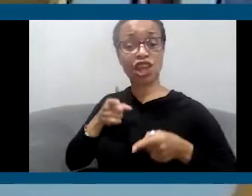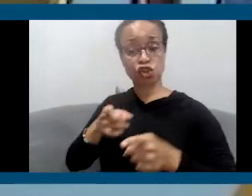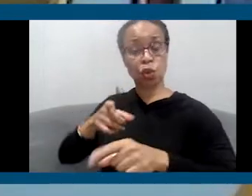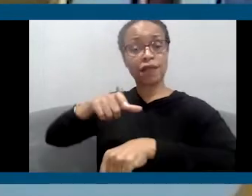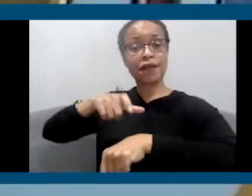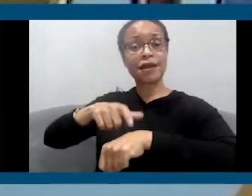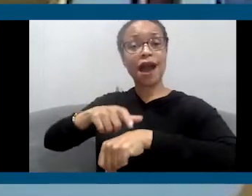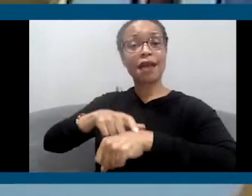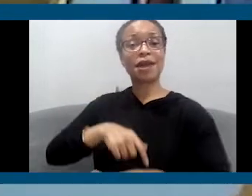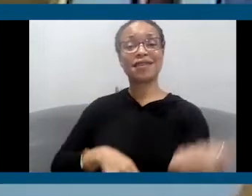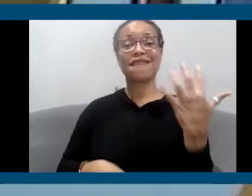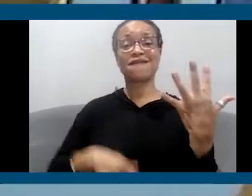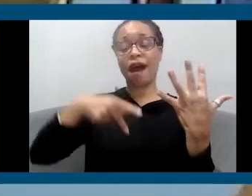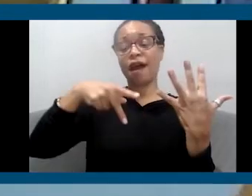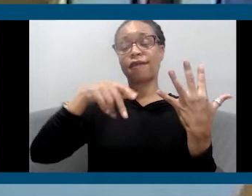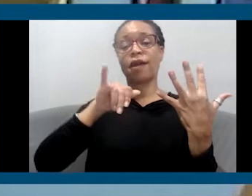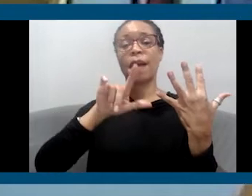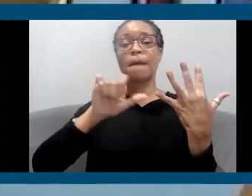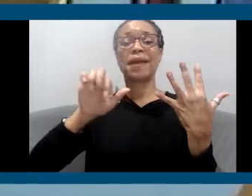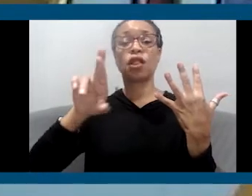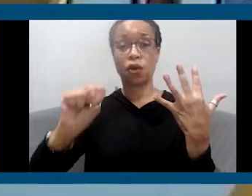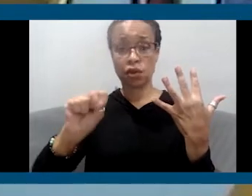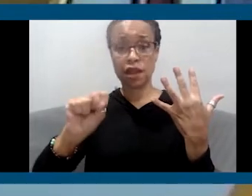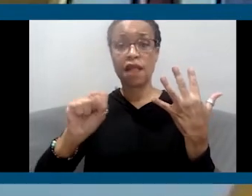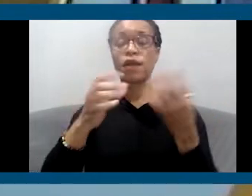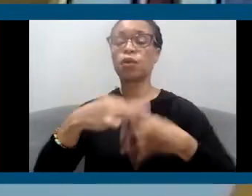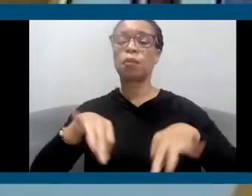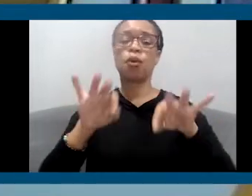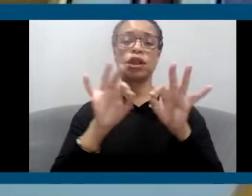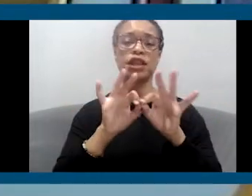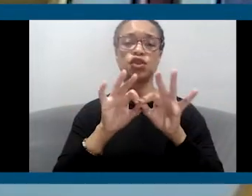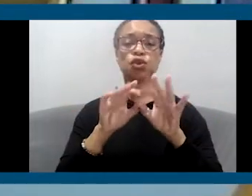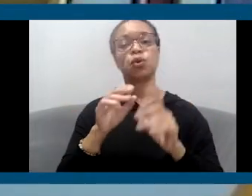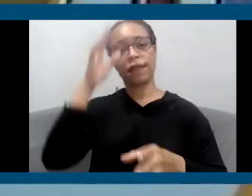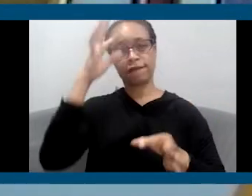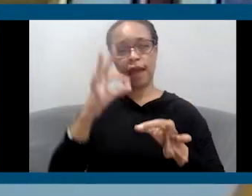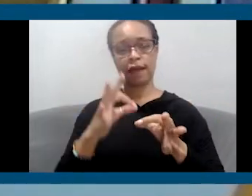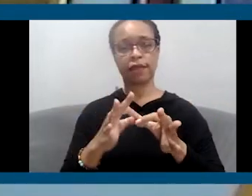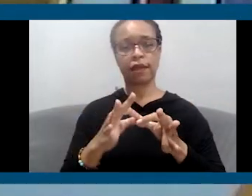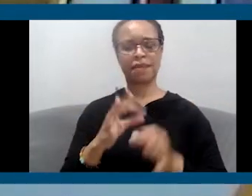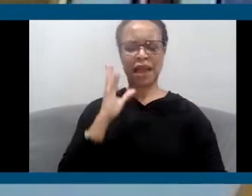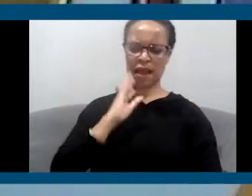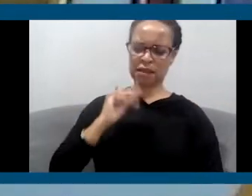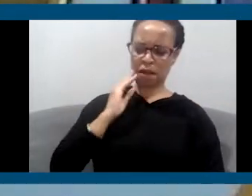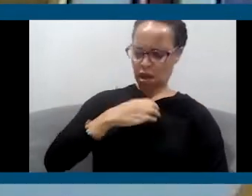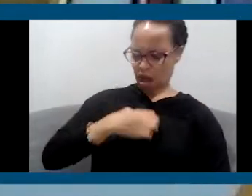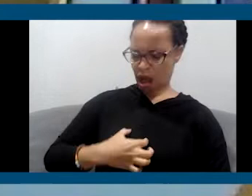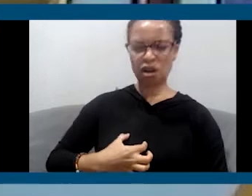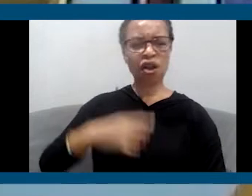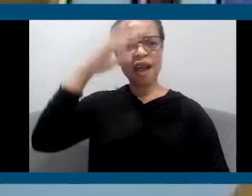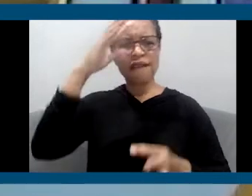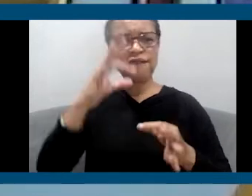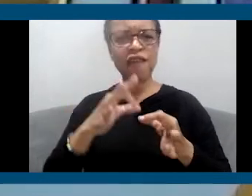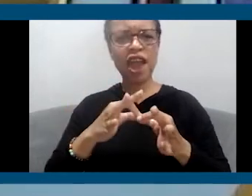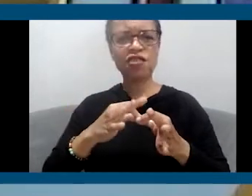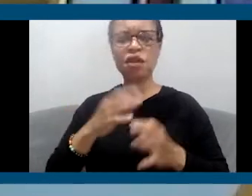5 pillars that are essential to the Islamic faith. Experiencing hunger and thirst is supposed to heighten our awareness